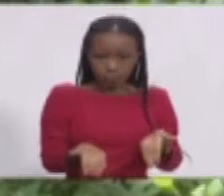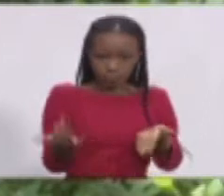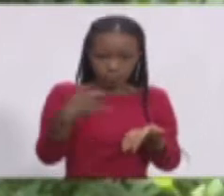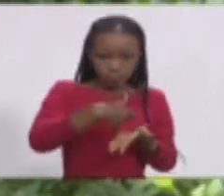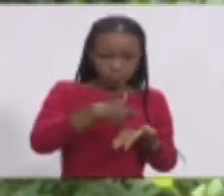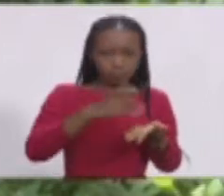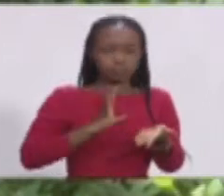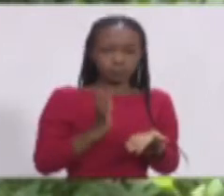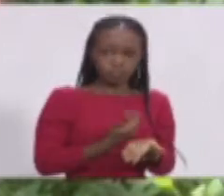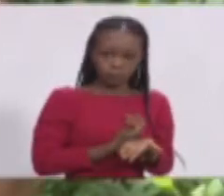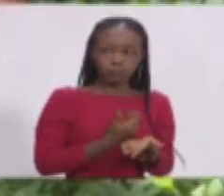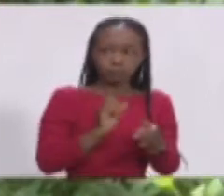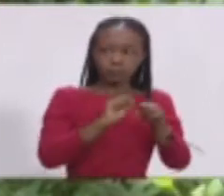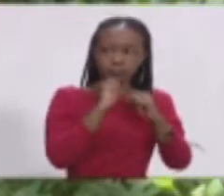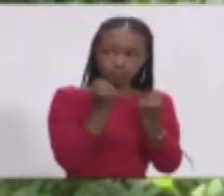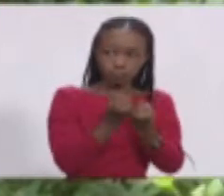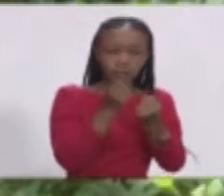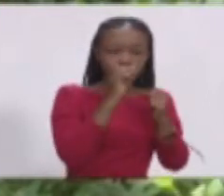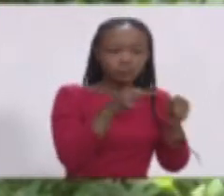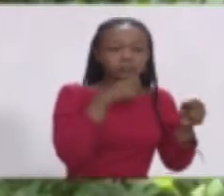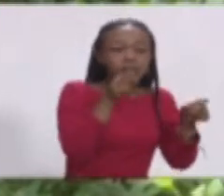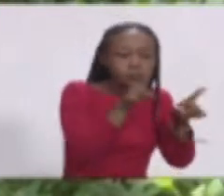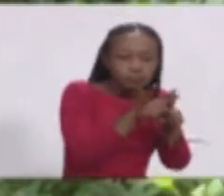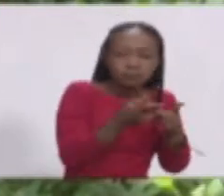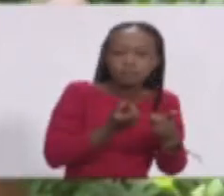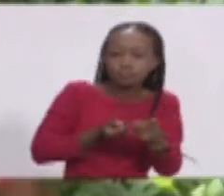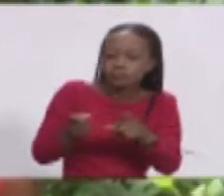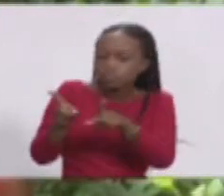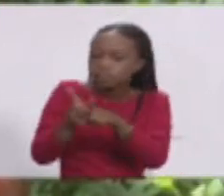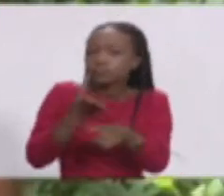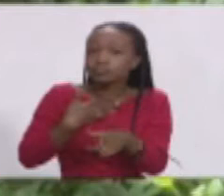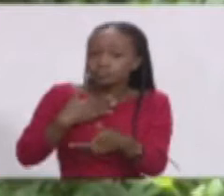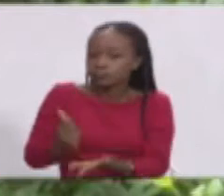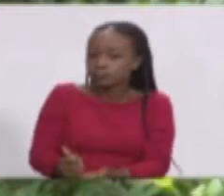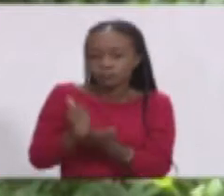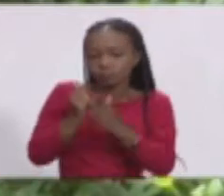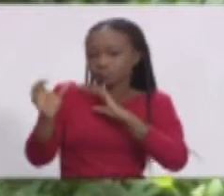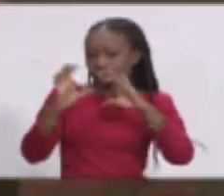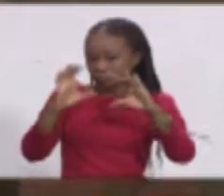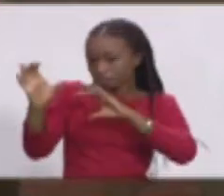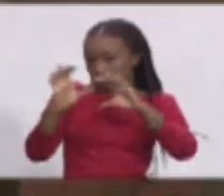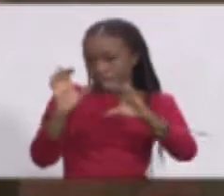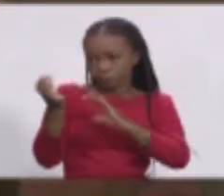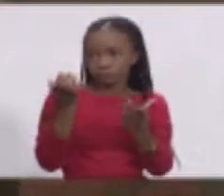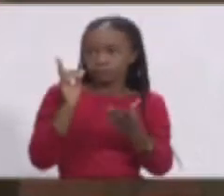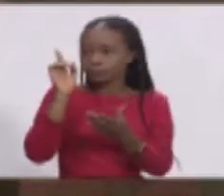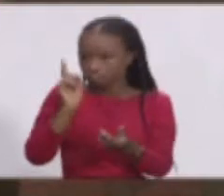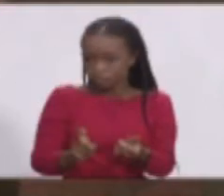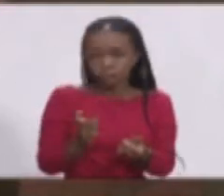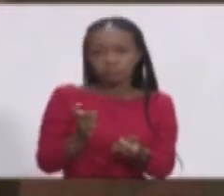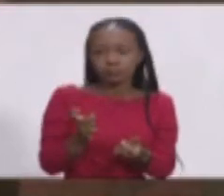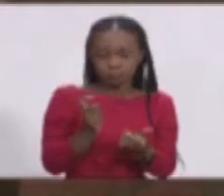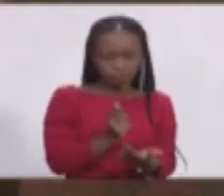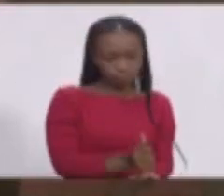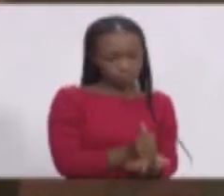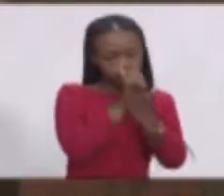social networks. That if you have a brother, a neighbor, a sister who needs your help, and you've been communicating before, I'm sure, you should be willing to assist